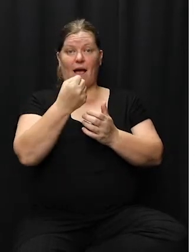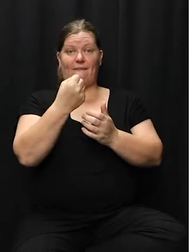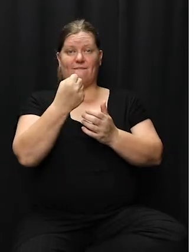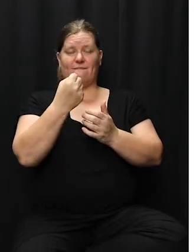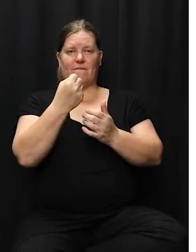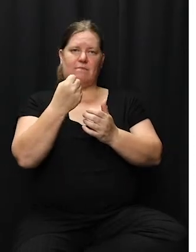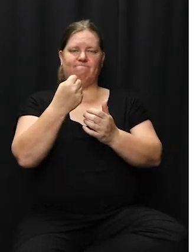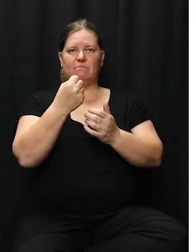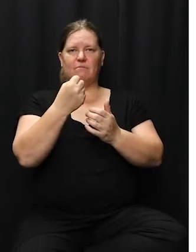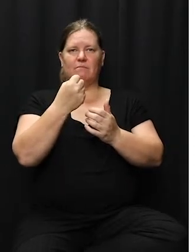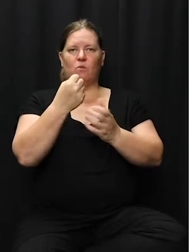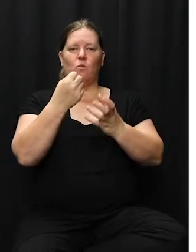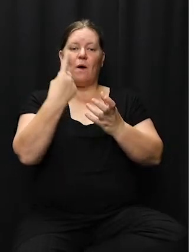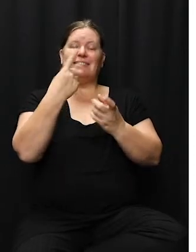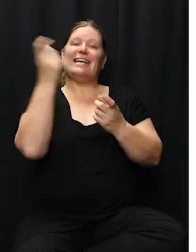you can use,